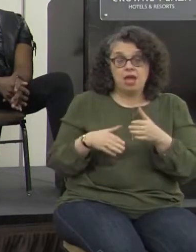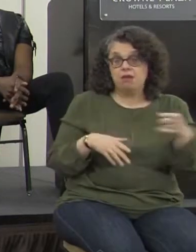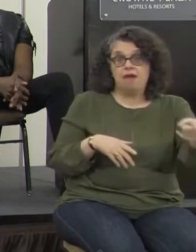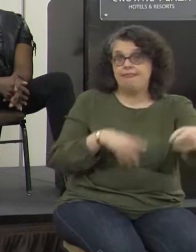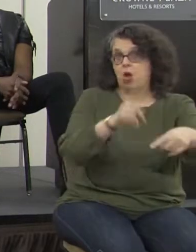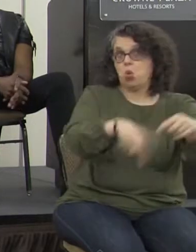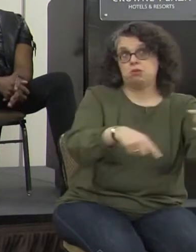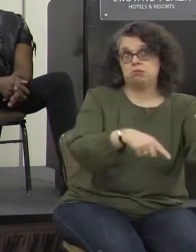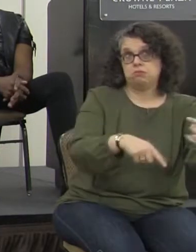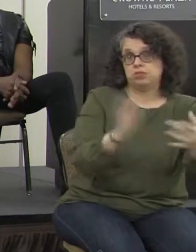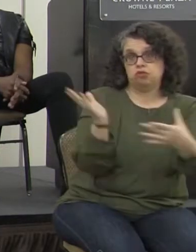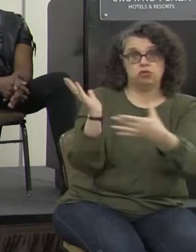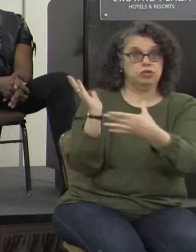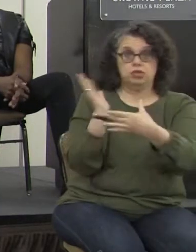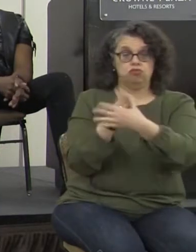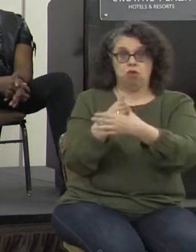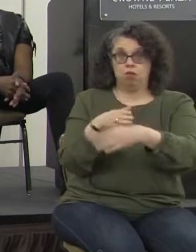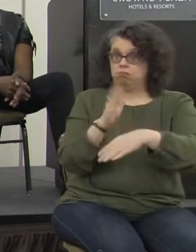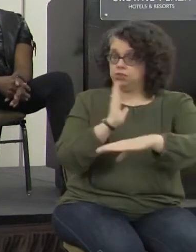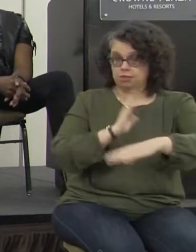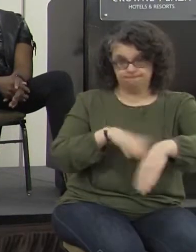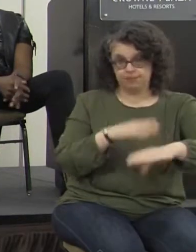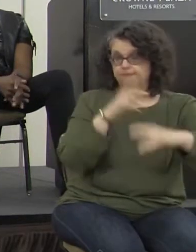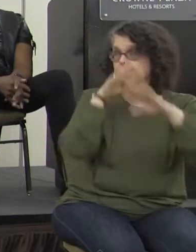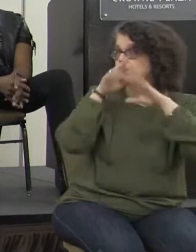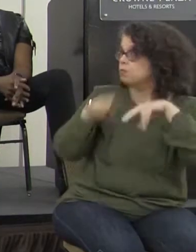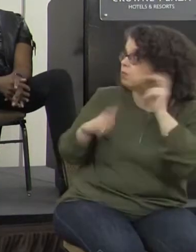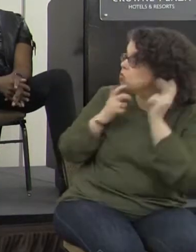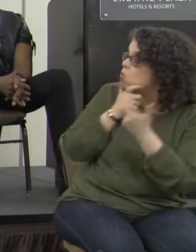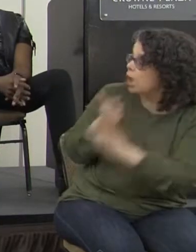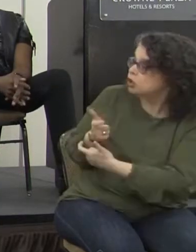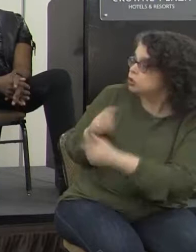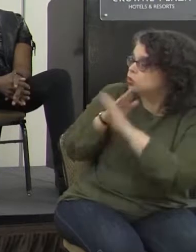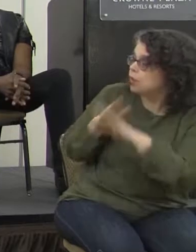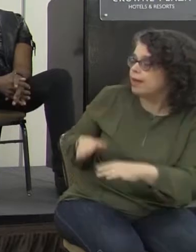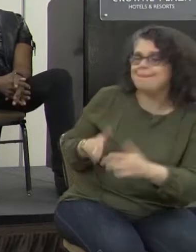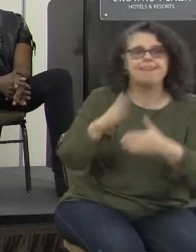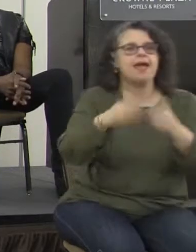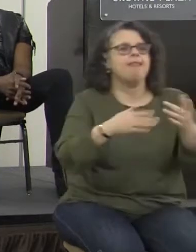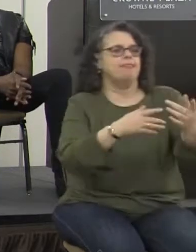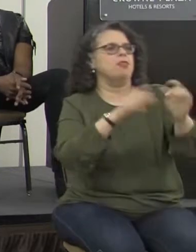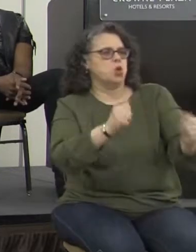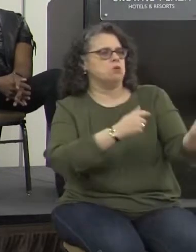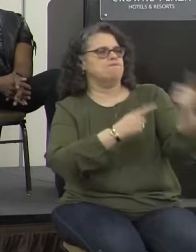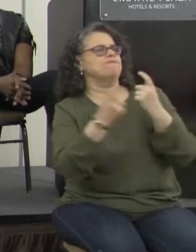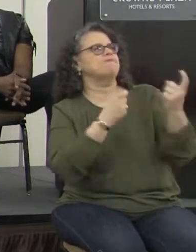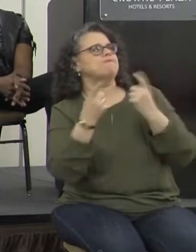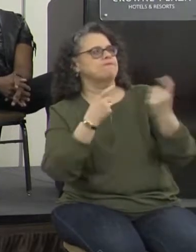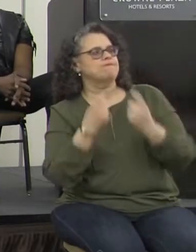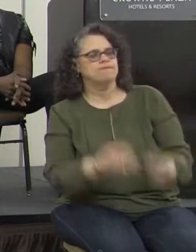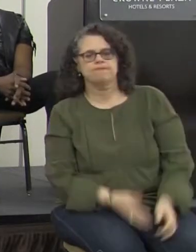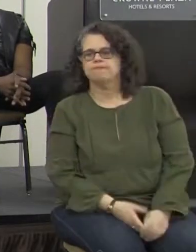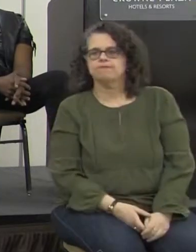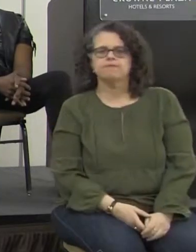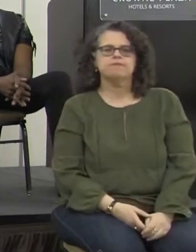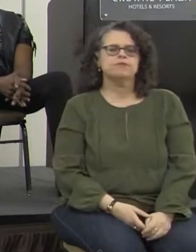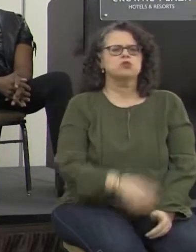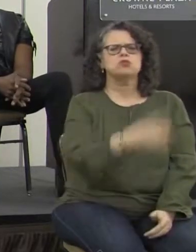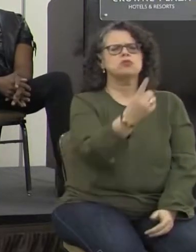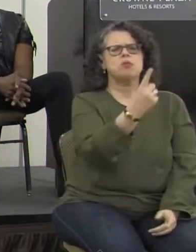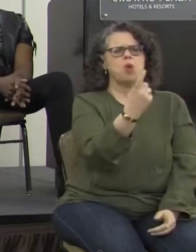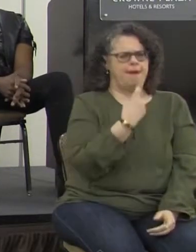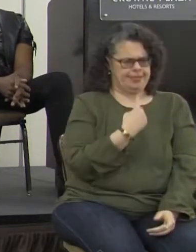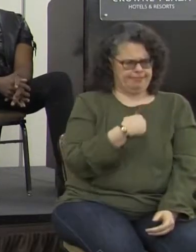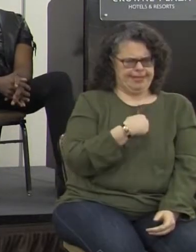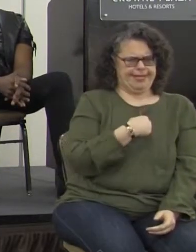interrupt us at all. That was the parameters of it. But at the end, they got to ask questions. So someone said to